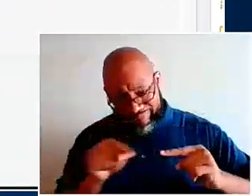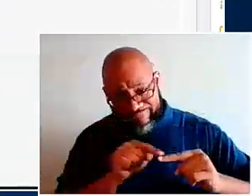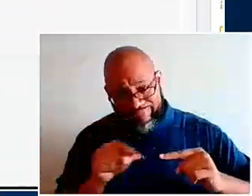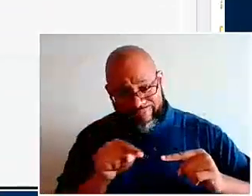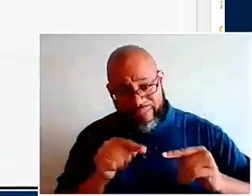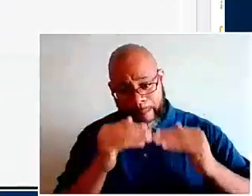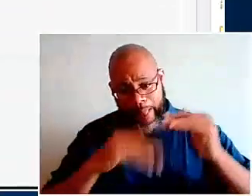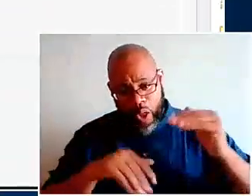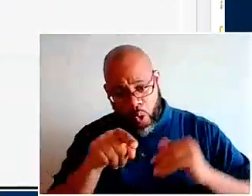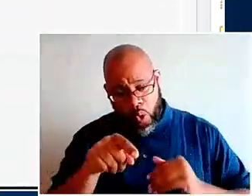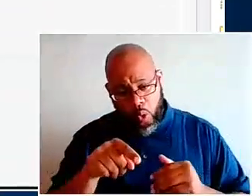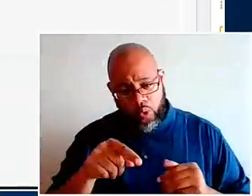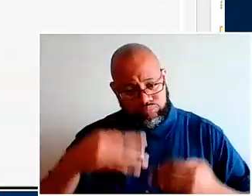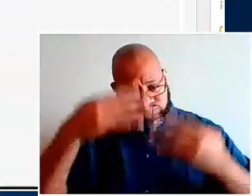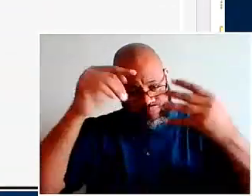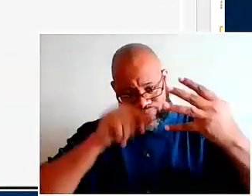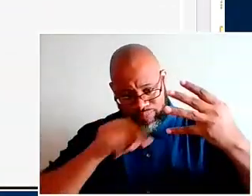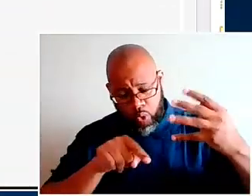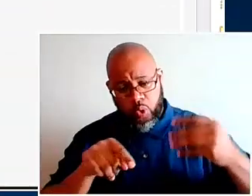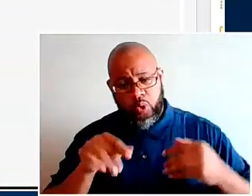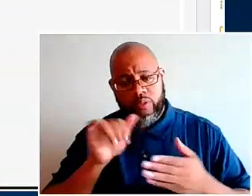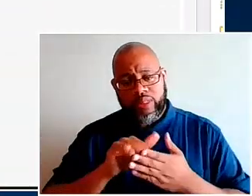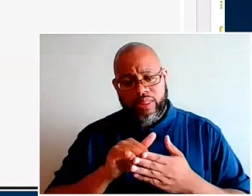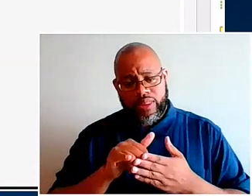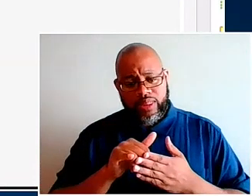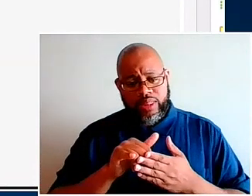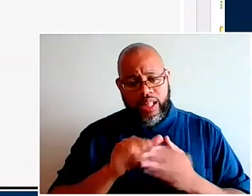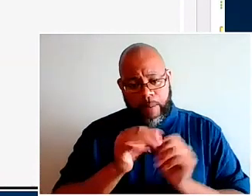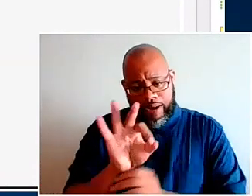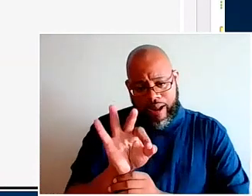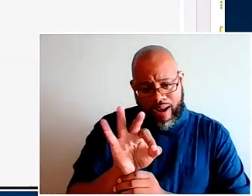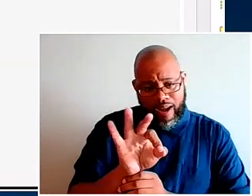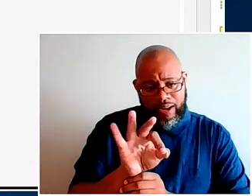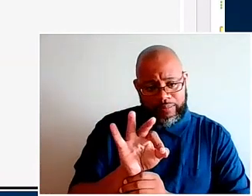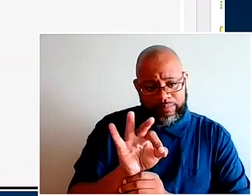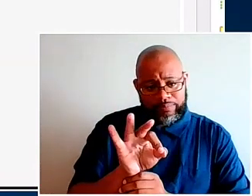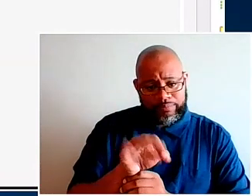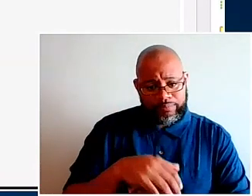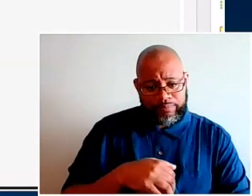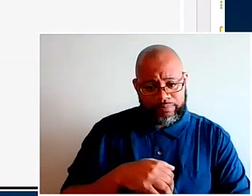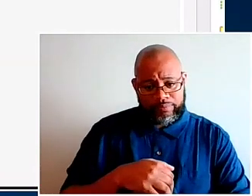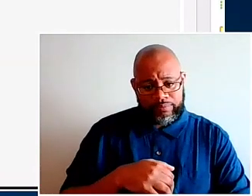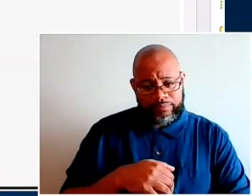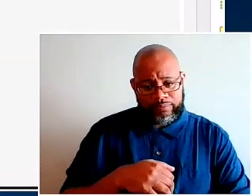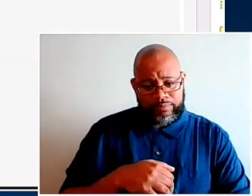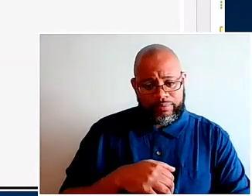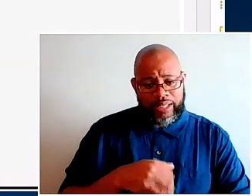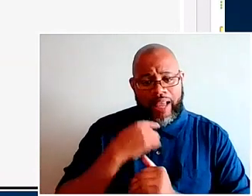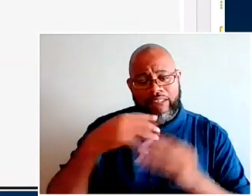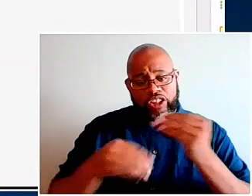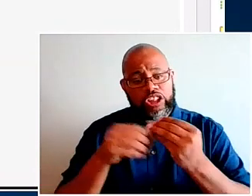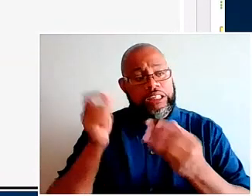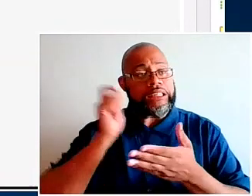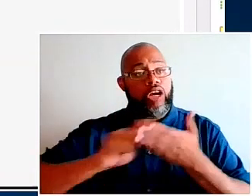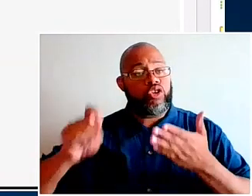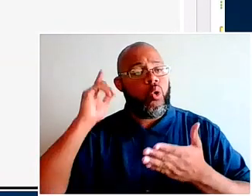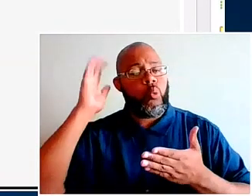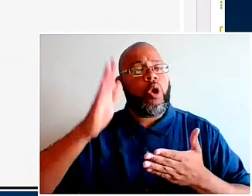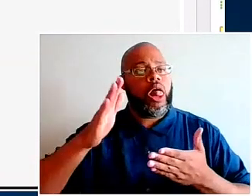below here in ruminant 9 in C, we have an addition. The secretary shall